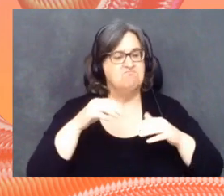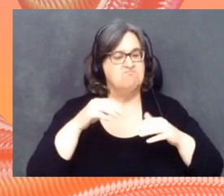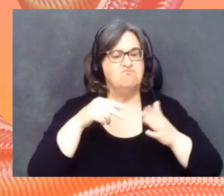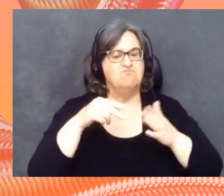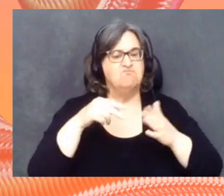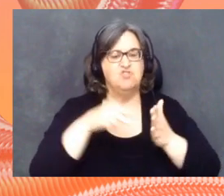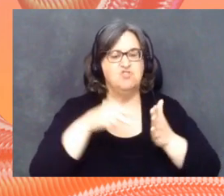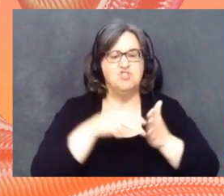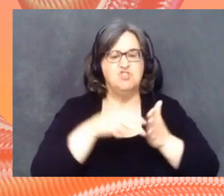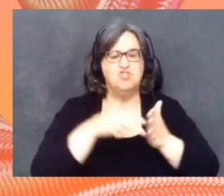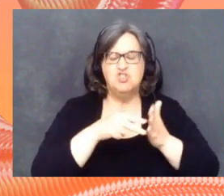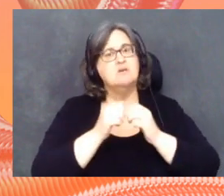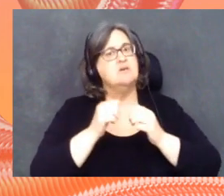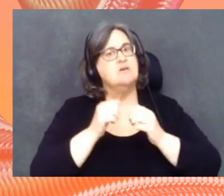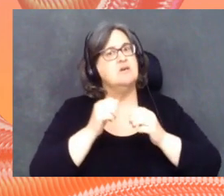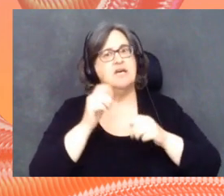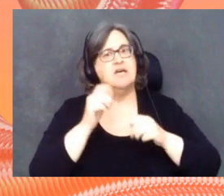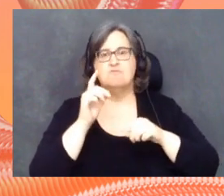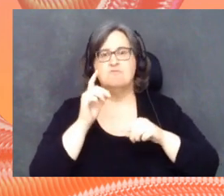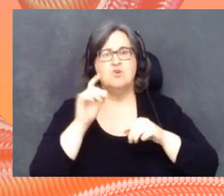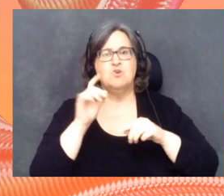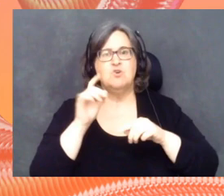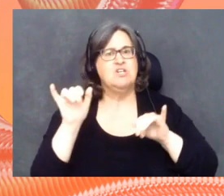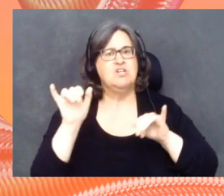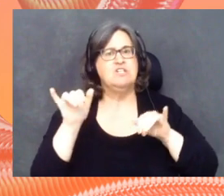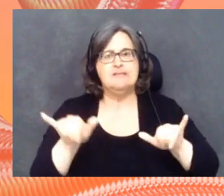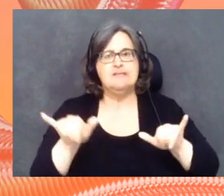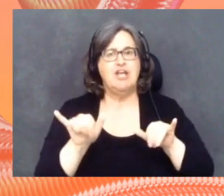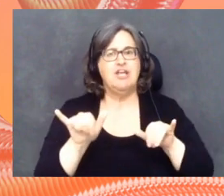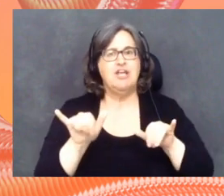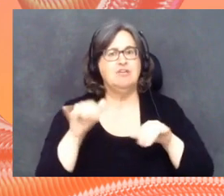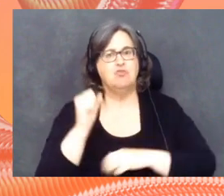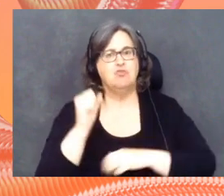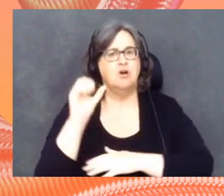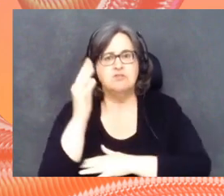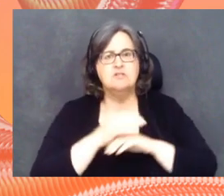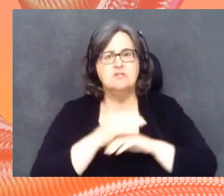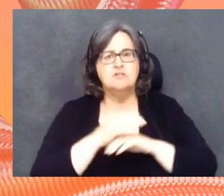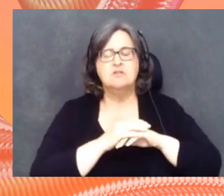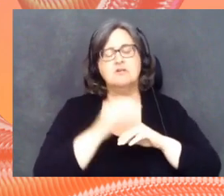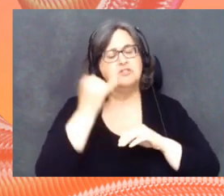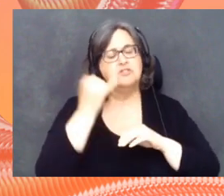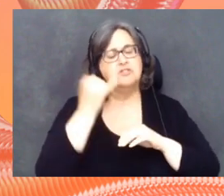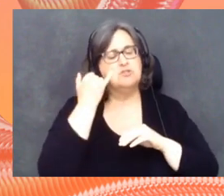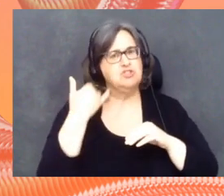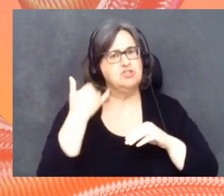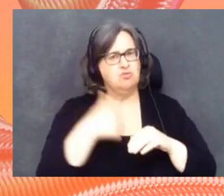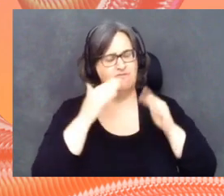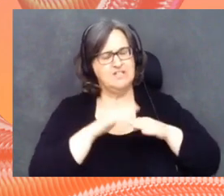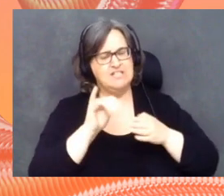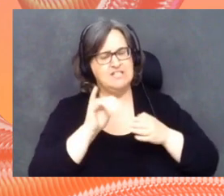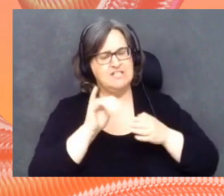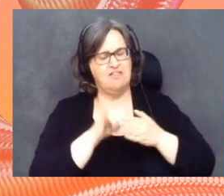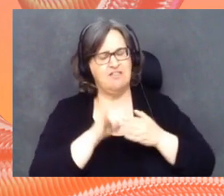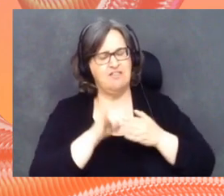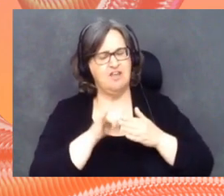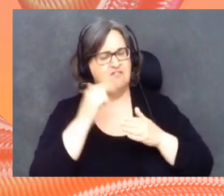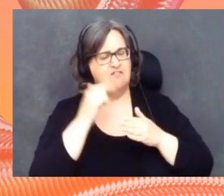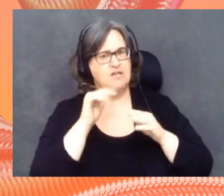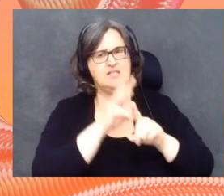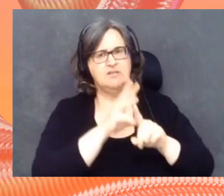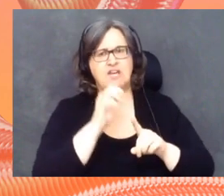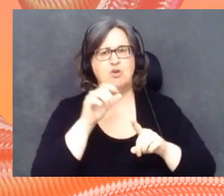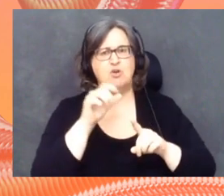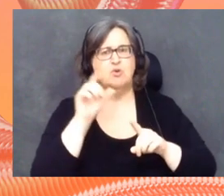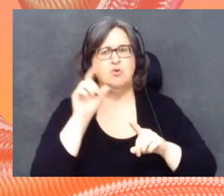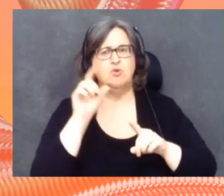couldn't be taken from each other. And like, just, what if we spent the next 6 months in that focus? It's like, who am I? I don't have to hold on to everybody,